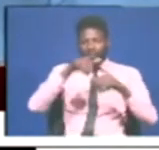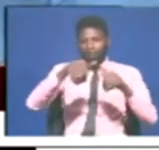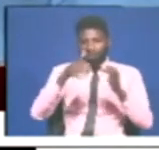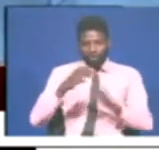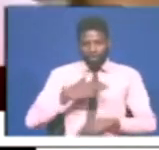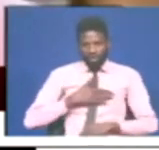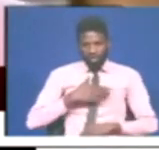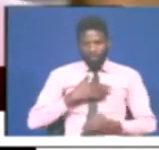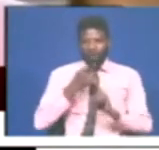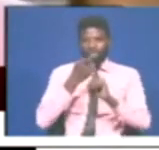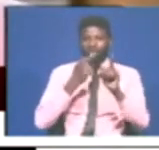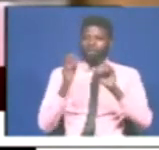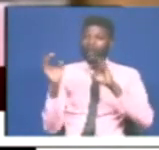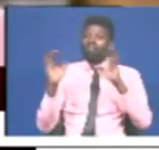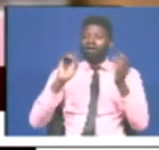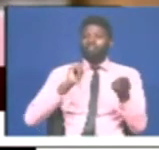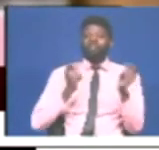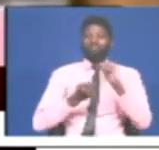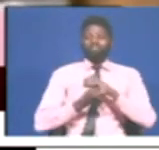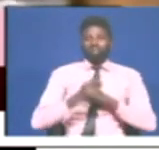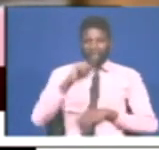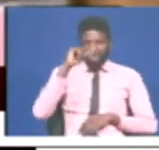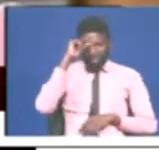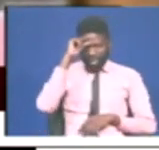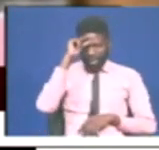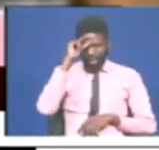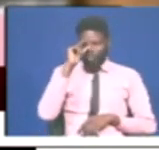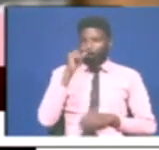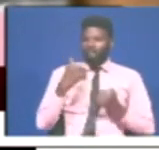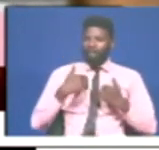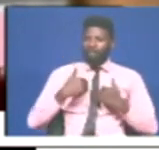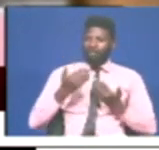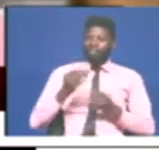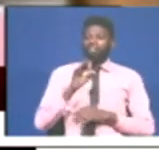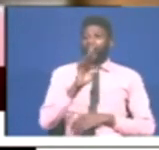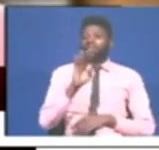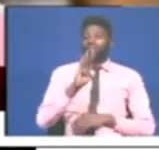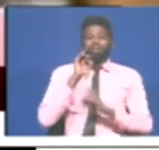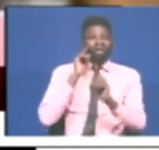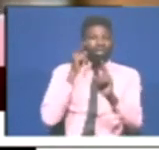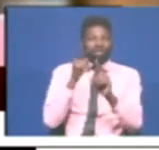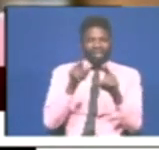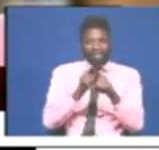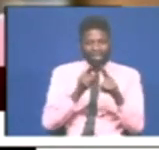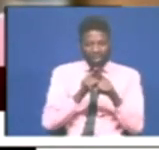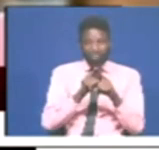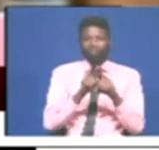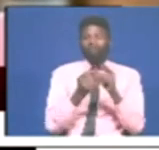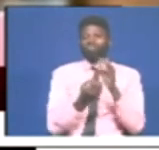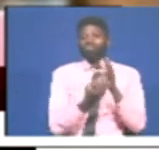climate change, the government has committed Kenya shillings 3 billion to implement the crop insurance program,